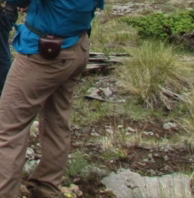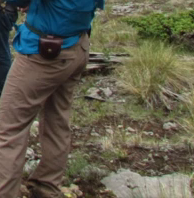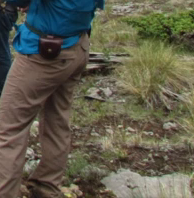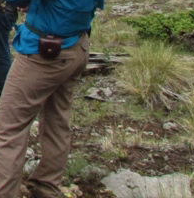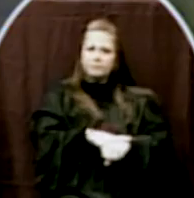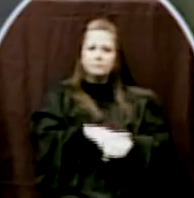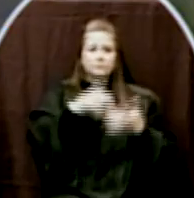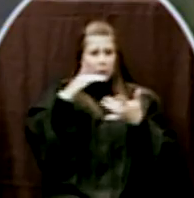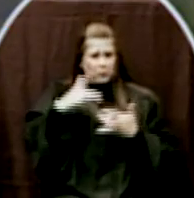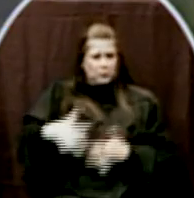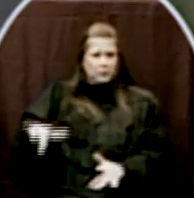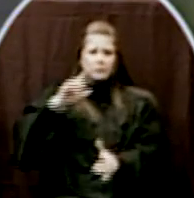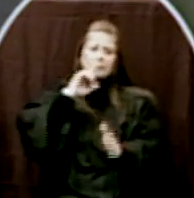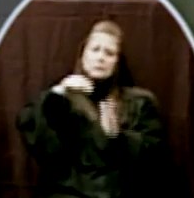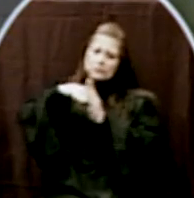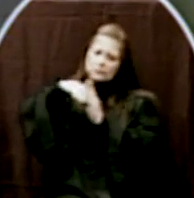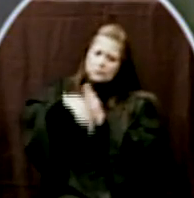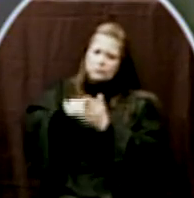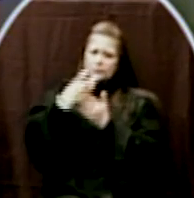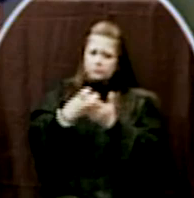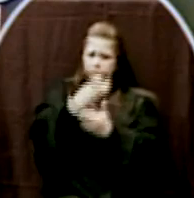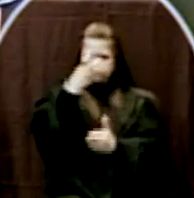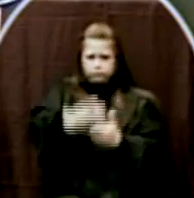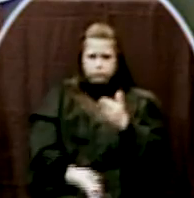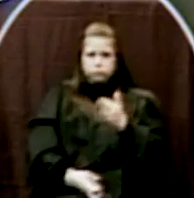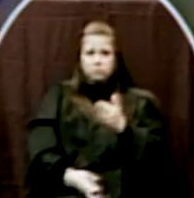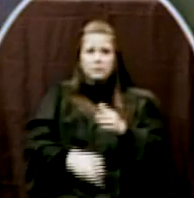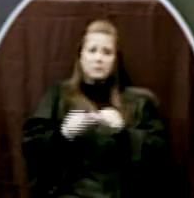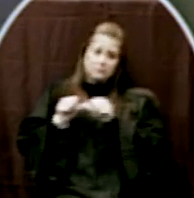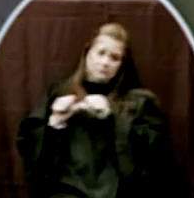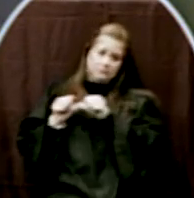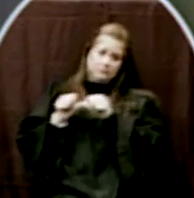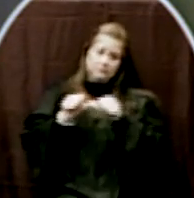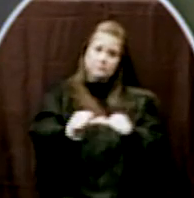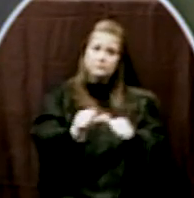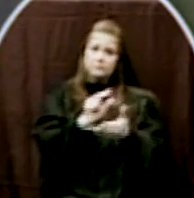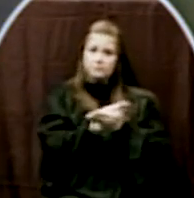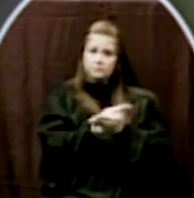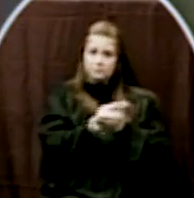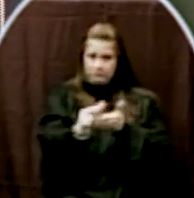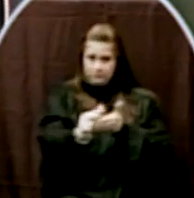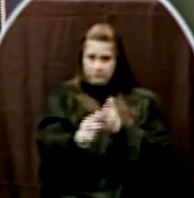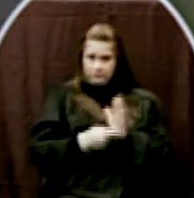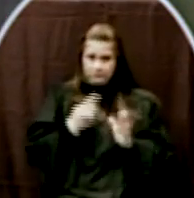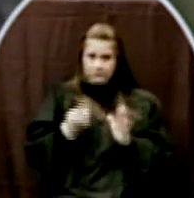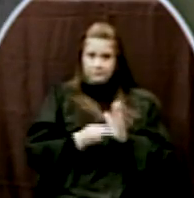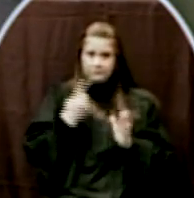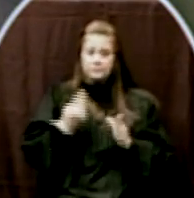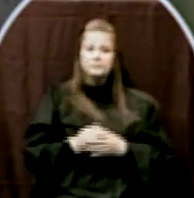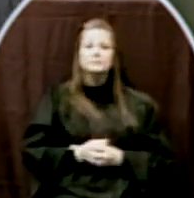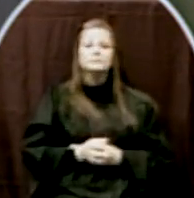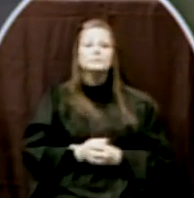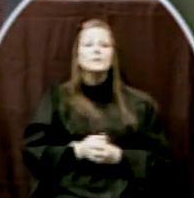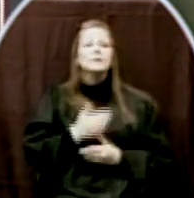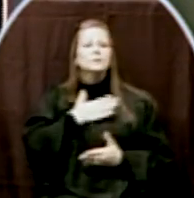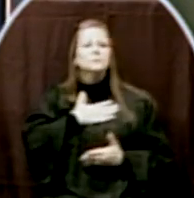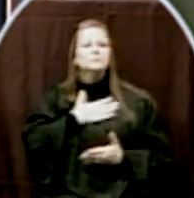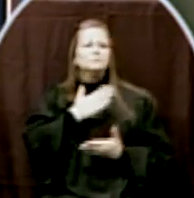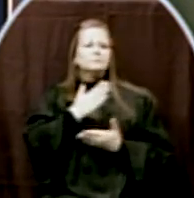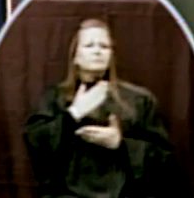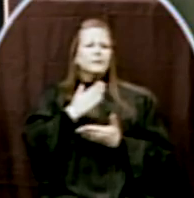that are intense, immersive, and that can last as long as 3 weeks. Some of my non-geology colleagues